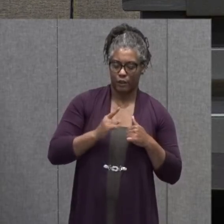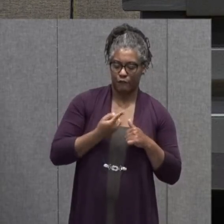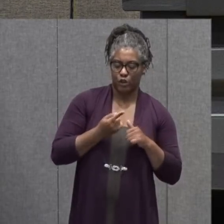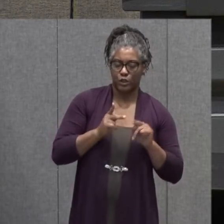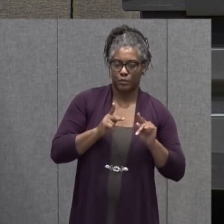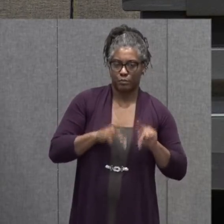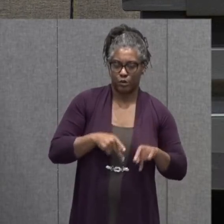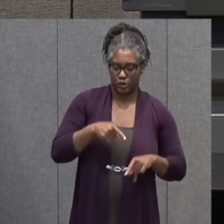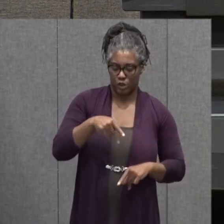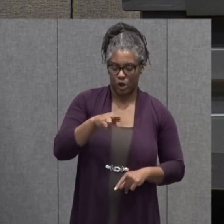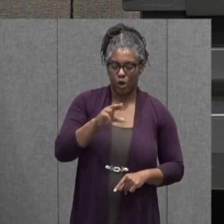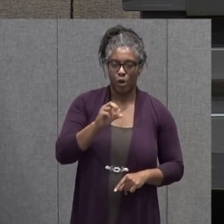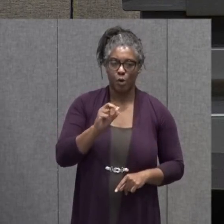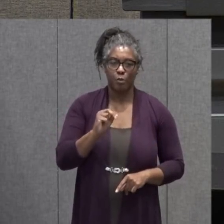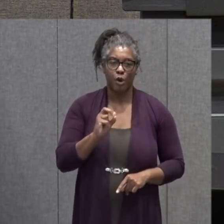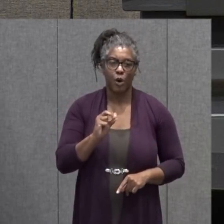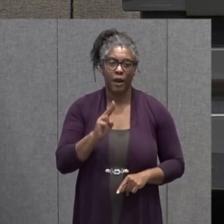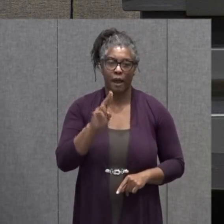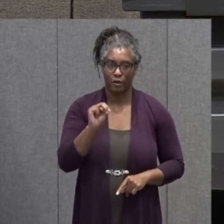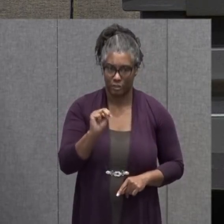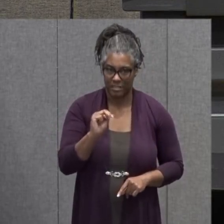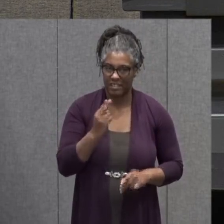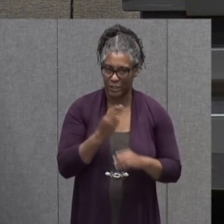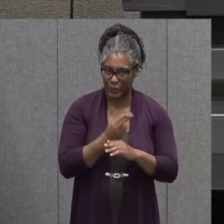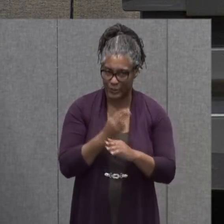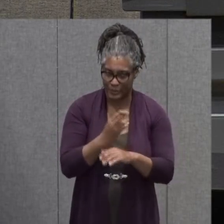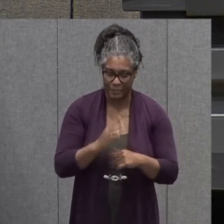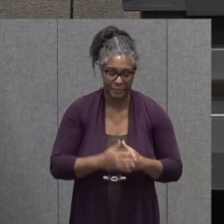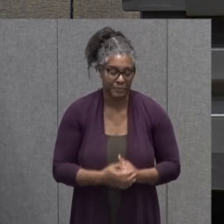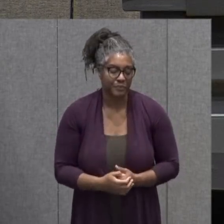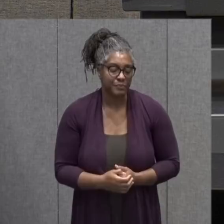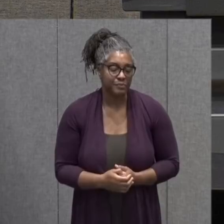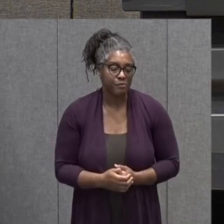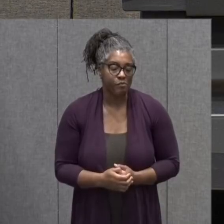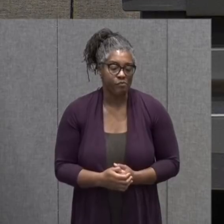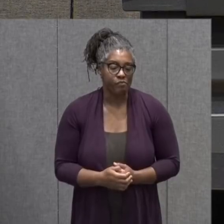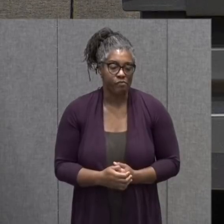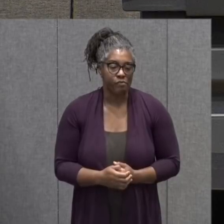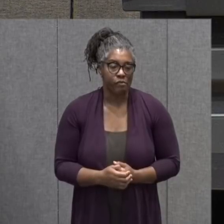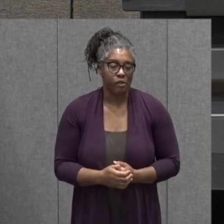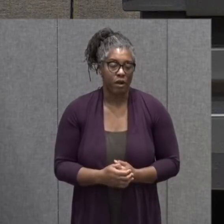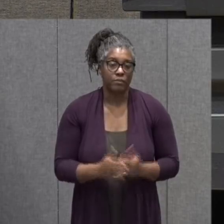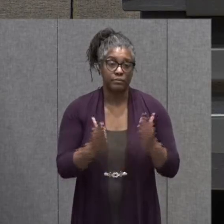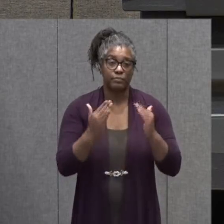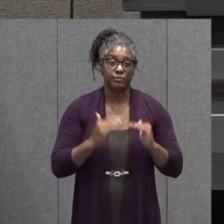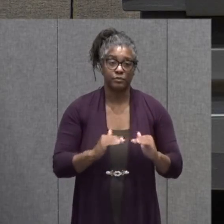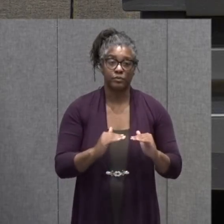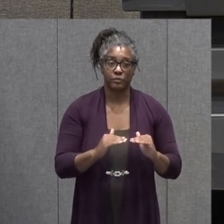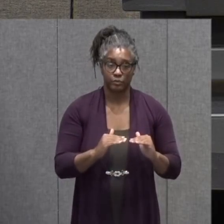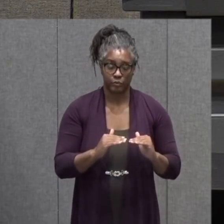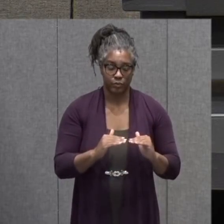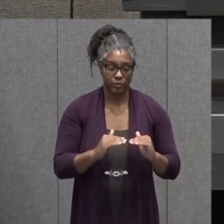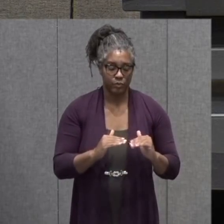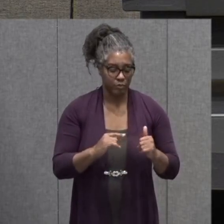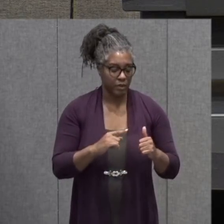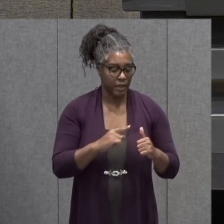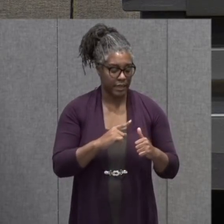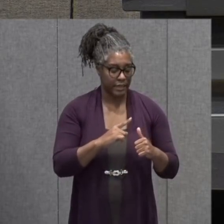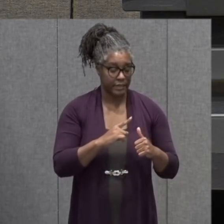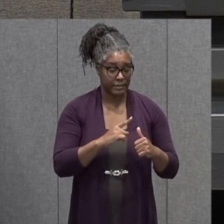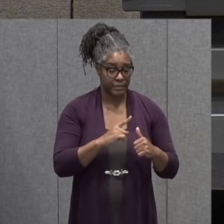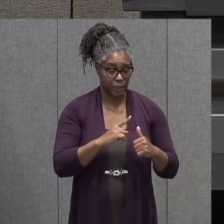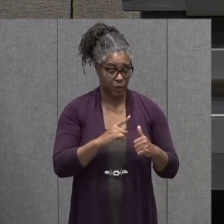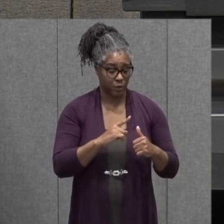story, okay? The next thing is look at, of course, who the characters are, the setting,